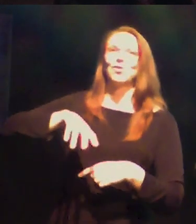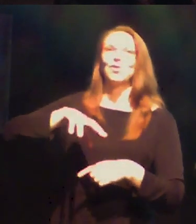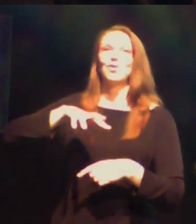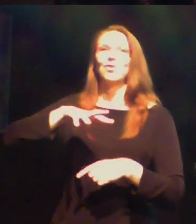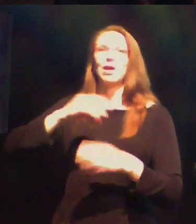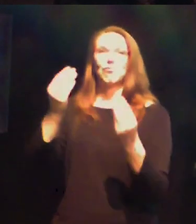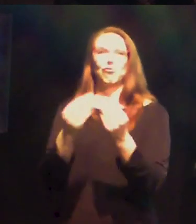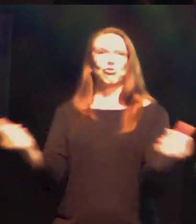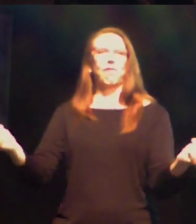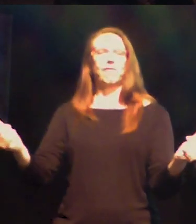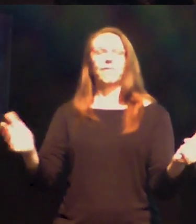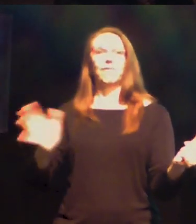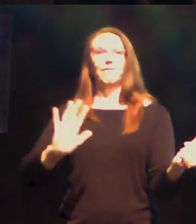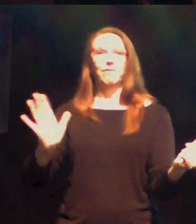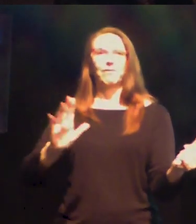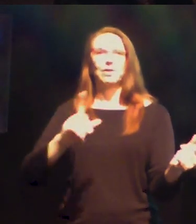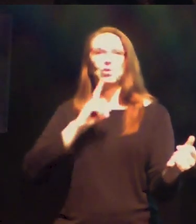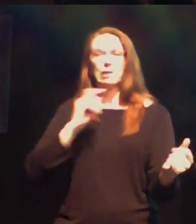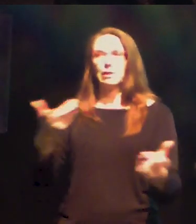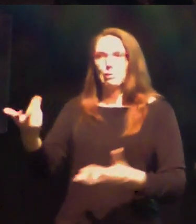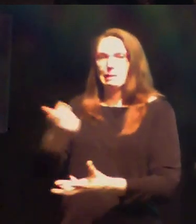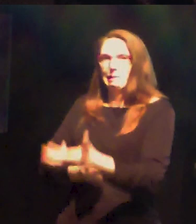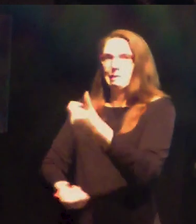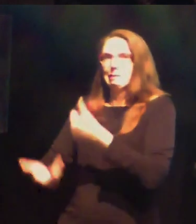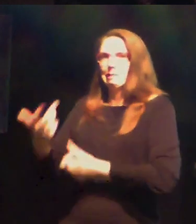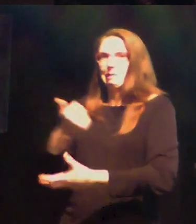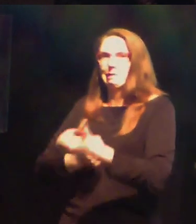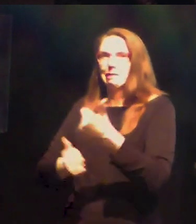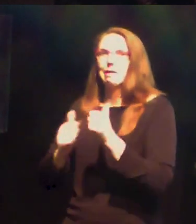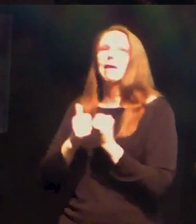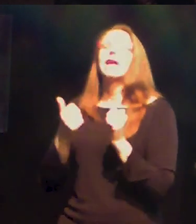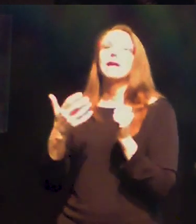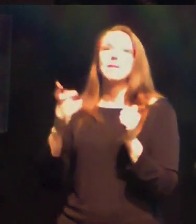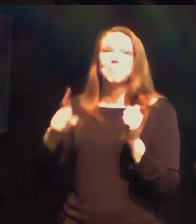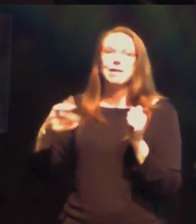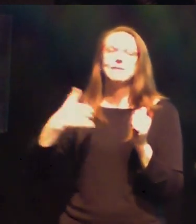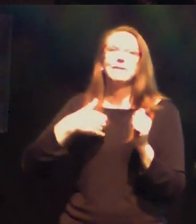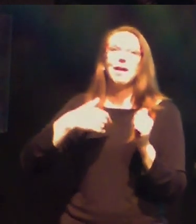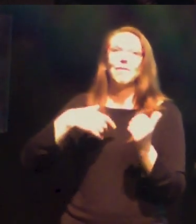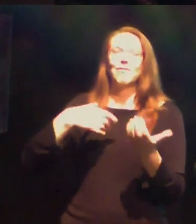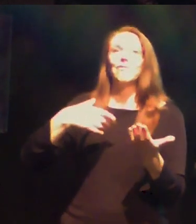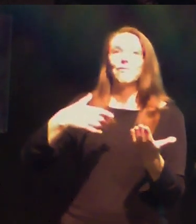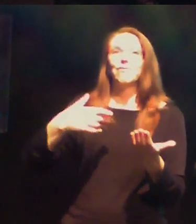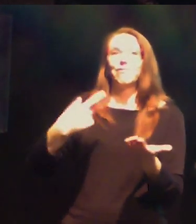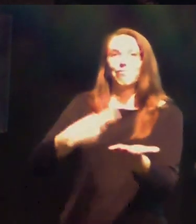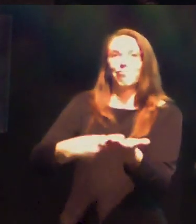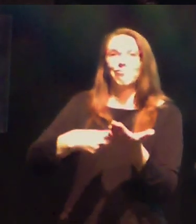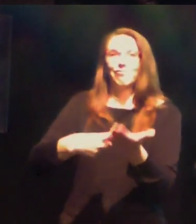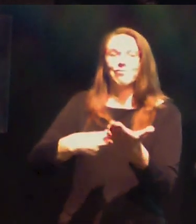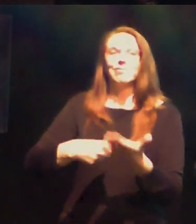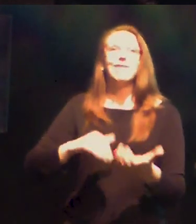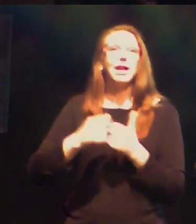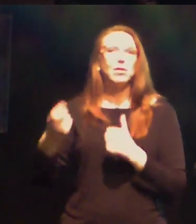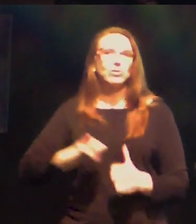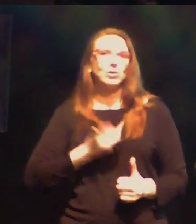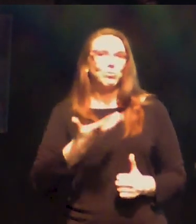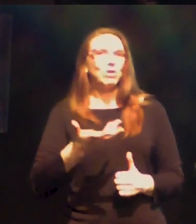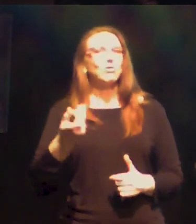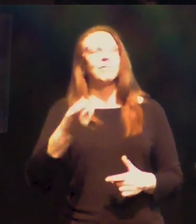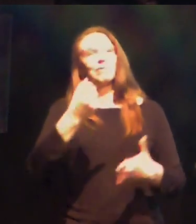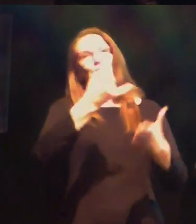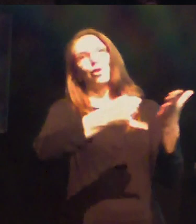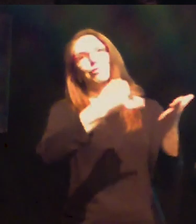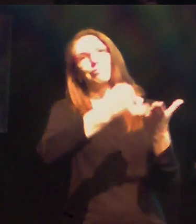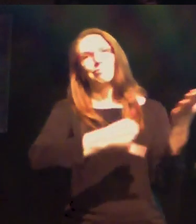it be resolved. You really have to elicit more of the story through extended conversation. And a lot of the way she expresses herself is through